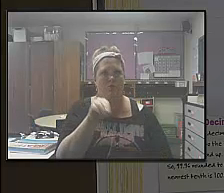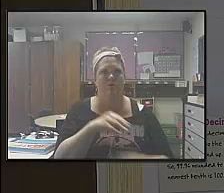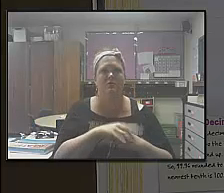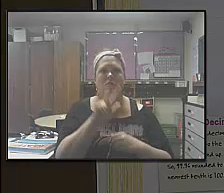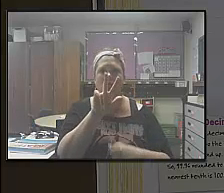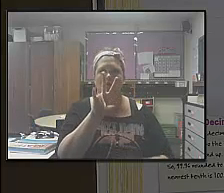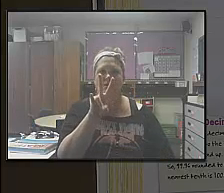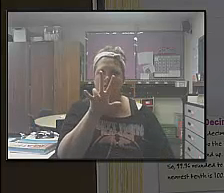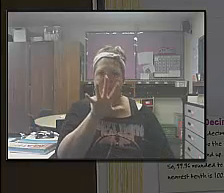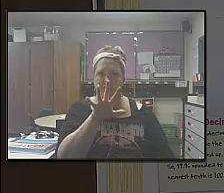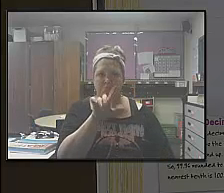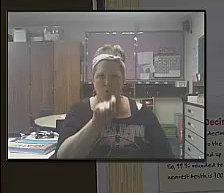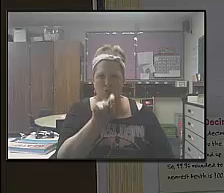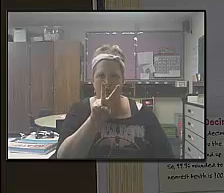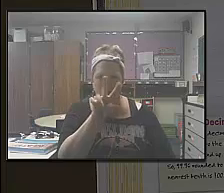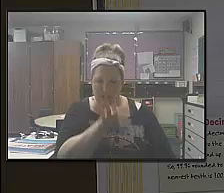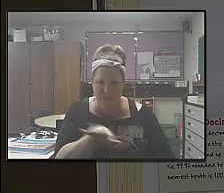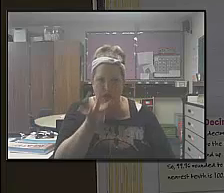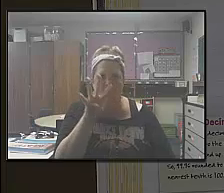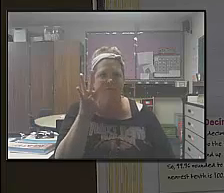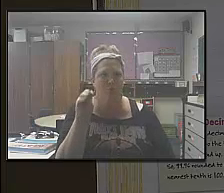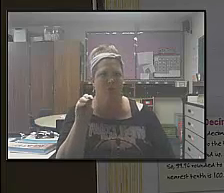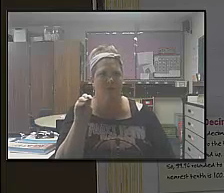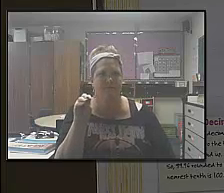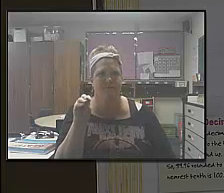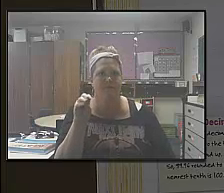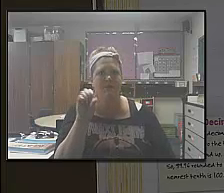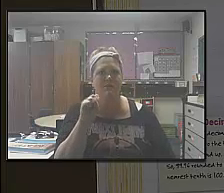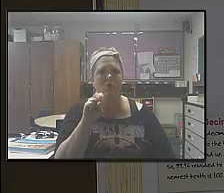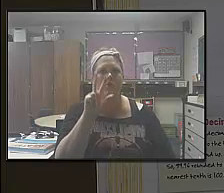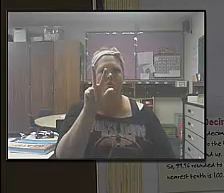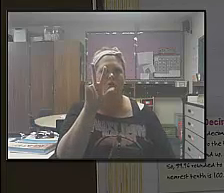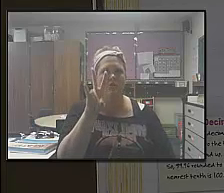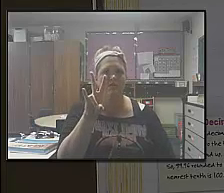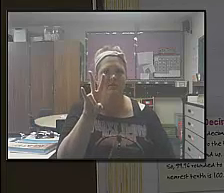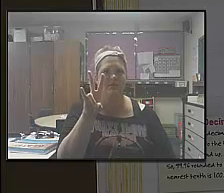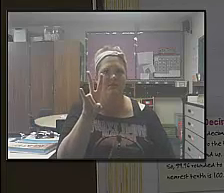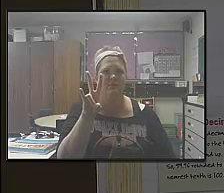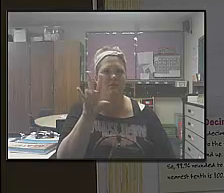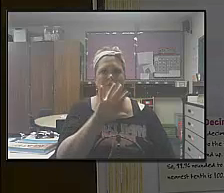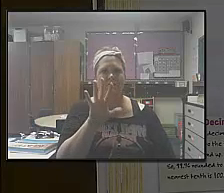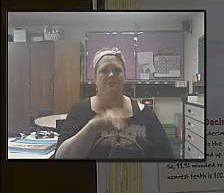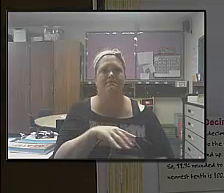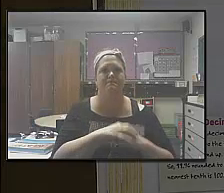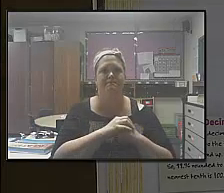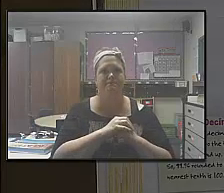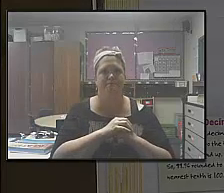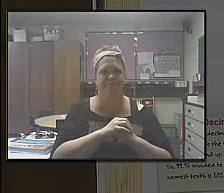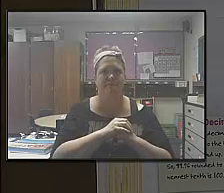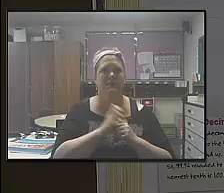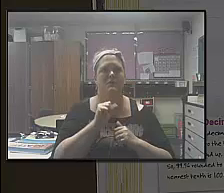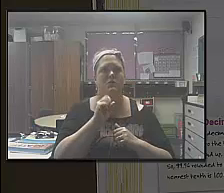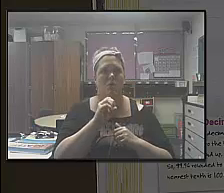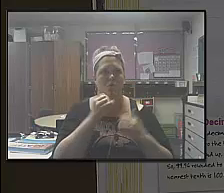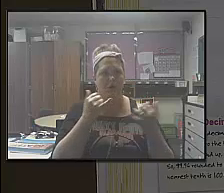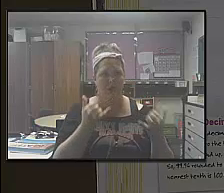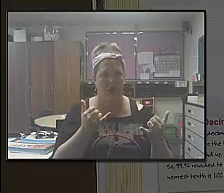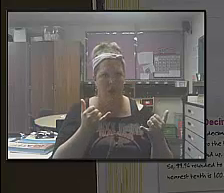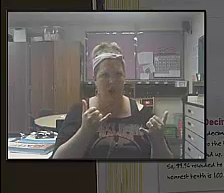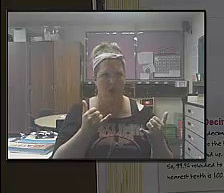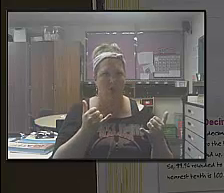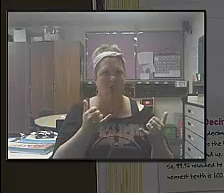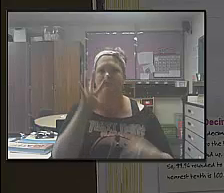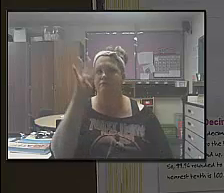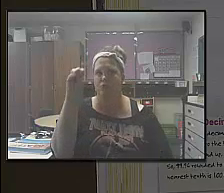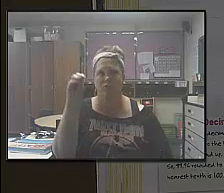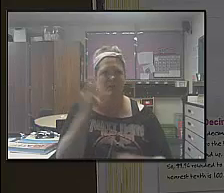is zeros about 40. at the end of a decimal. 37.2. So this No, was we won't even important go there. information. Never mind. So I'm now going to go to my notes. we're going to take